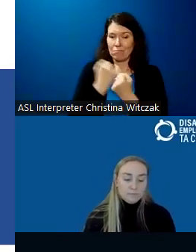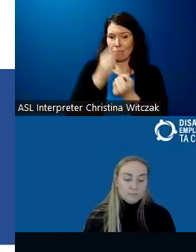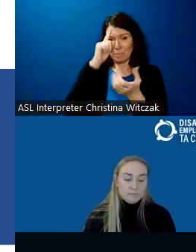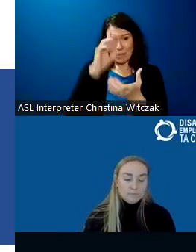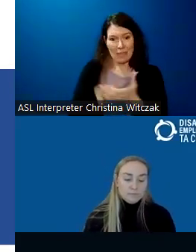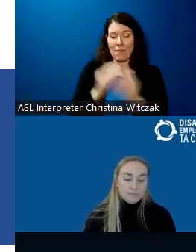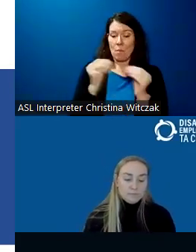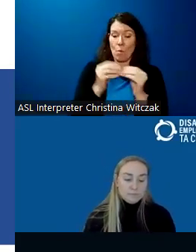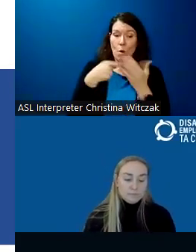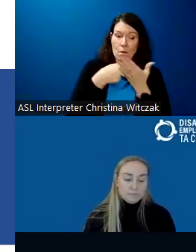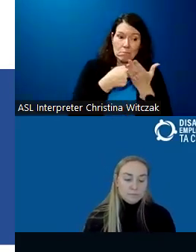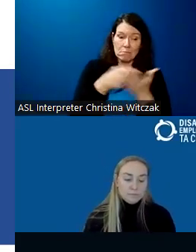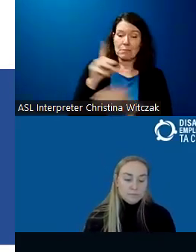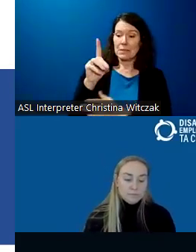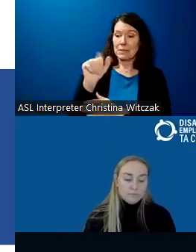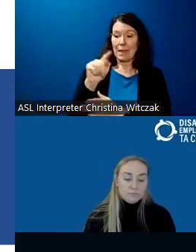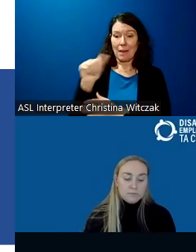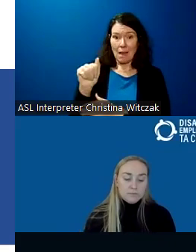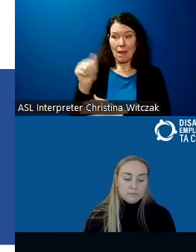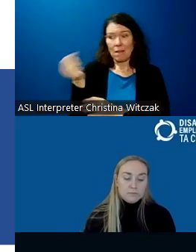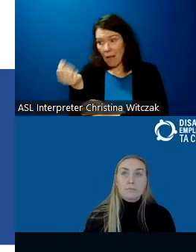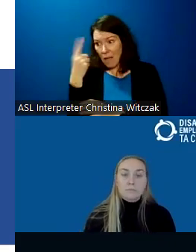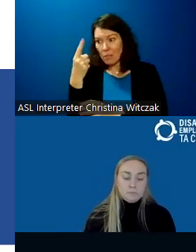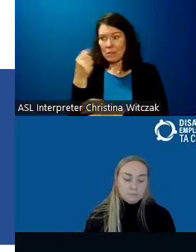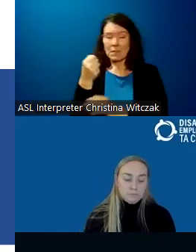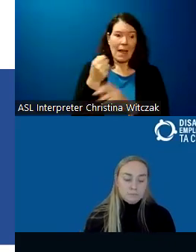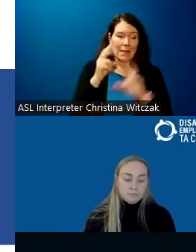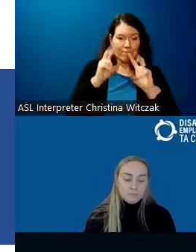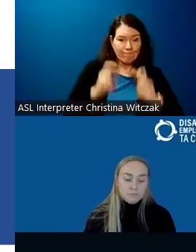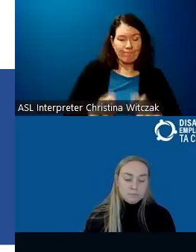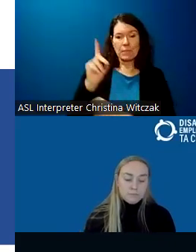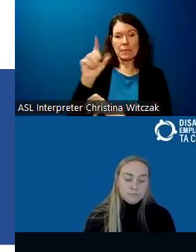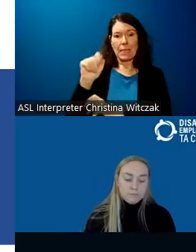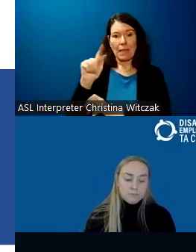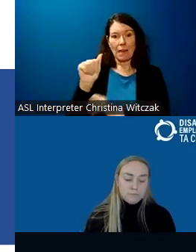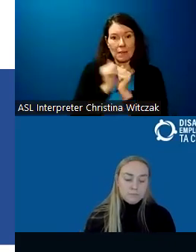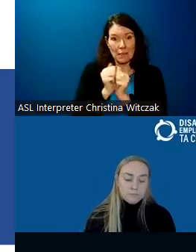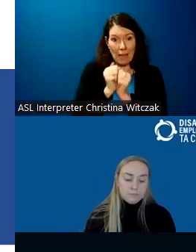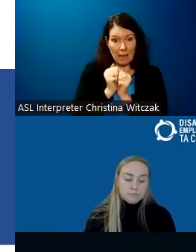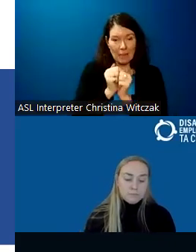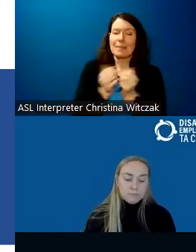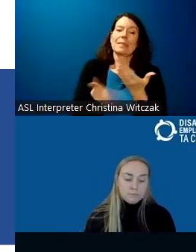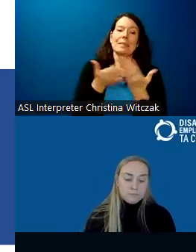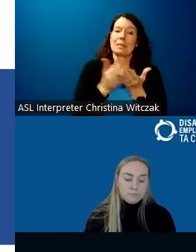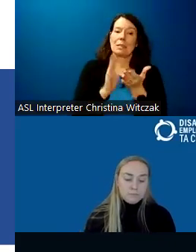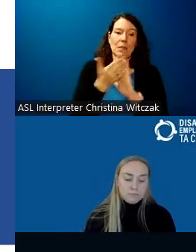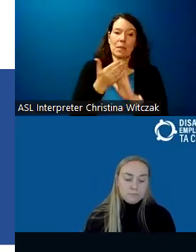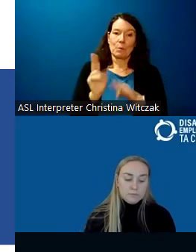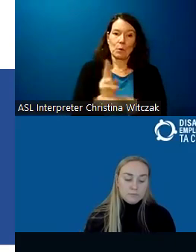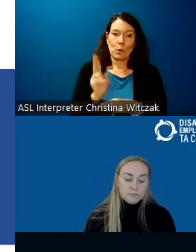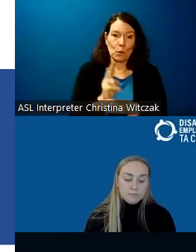about data and the more we understand and unpack data together, the easier it is for us to use,